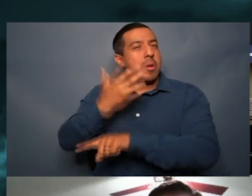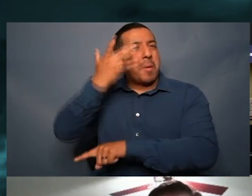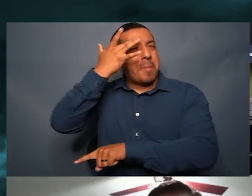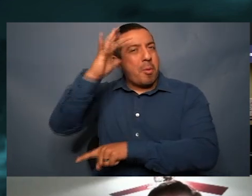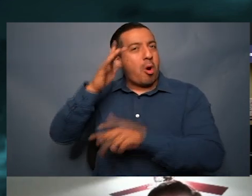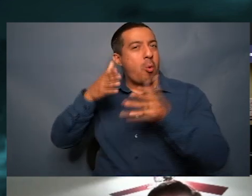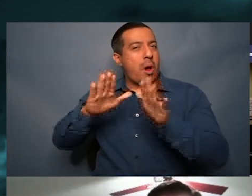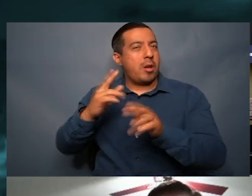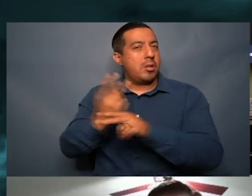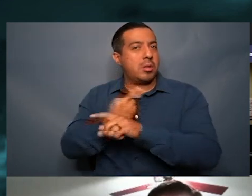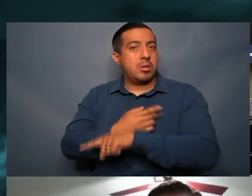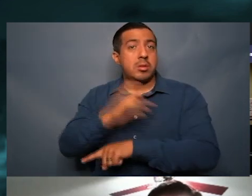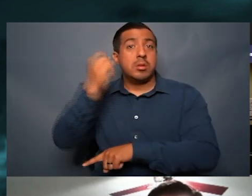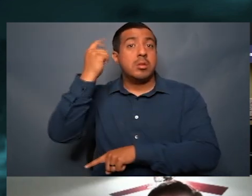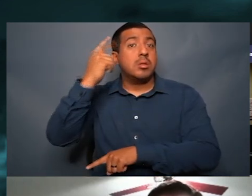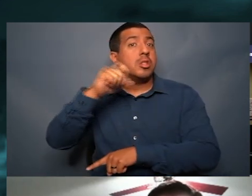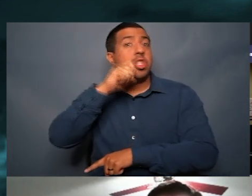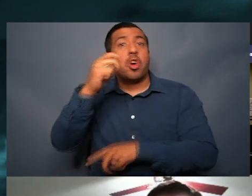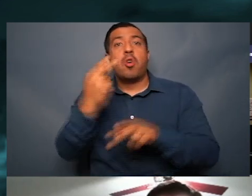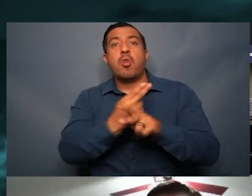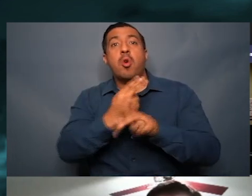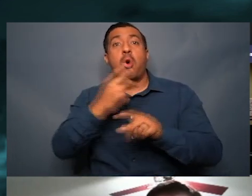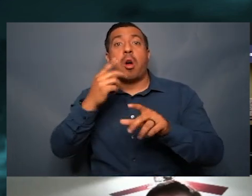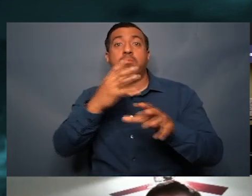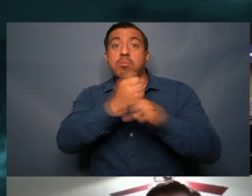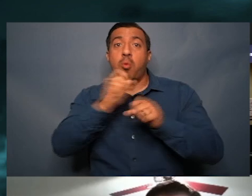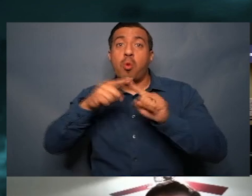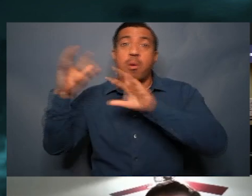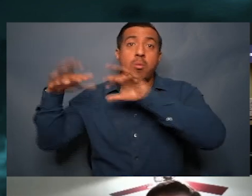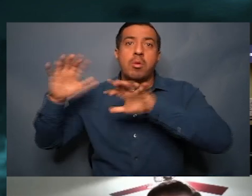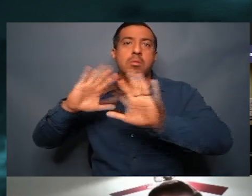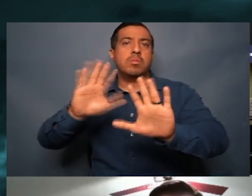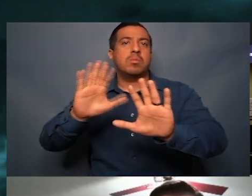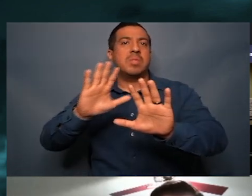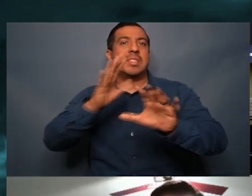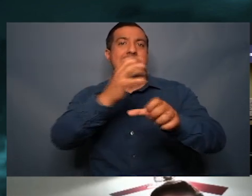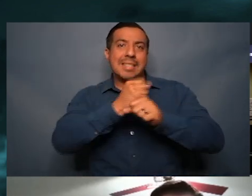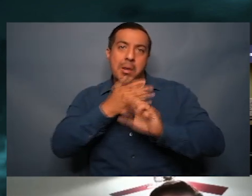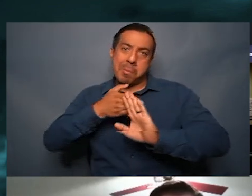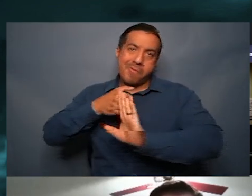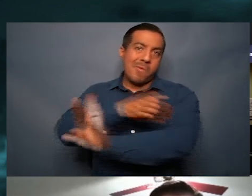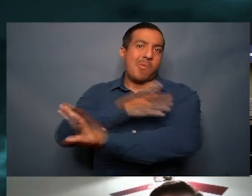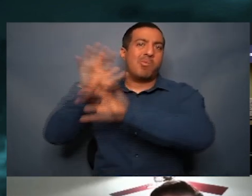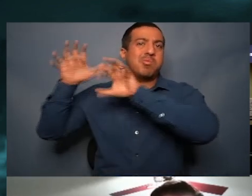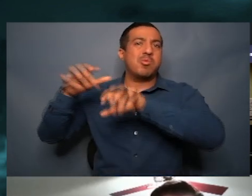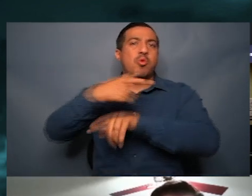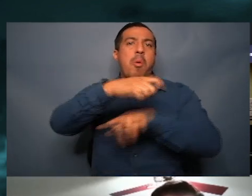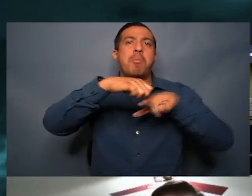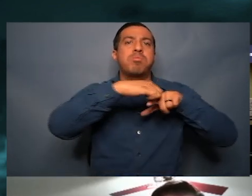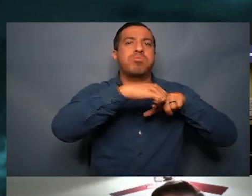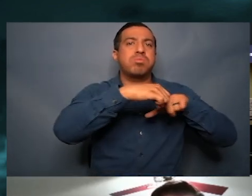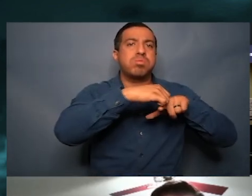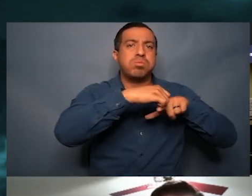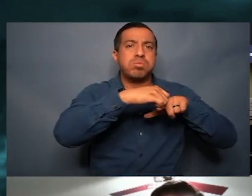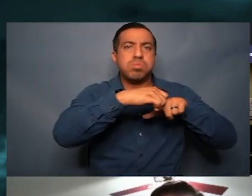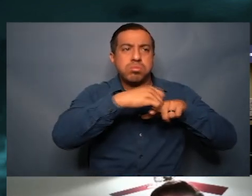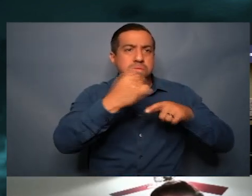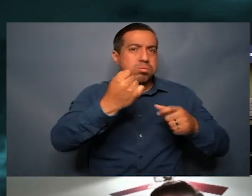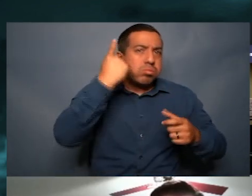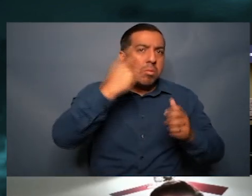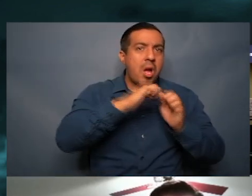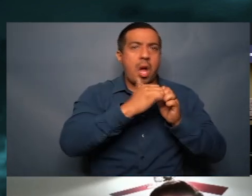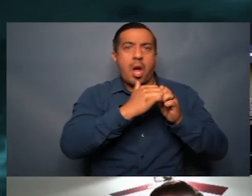smart way. Don't get them as the storm is coming. You should practice. That is something I absolutely believe you